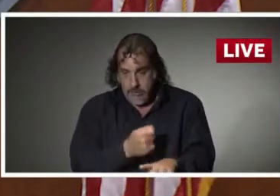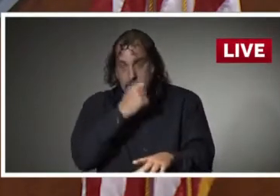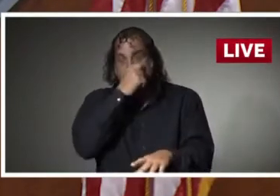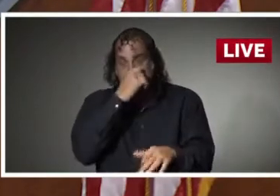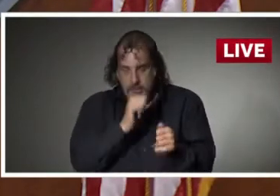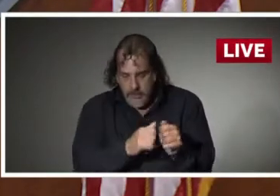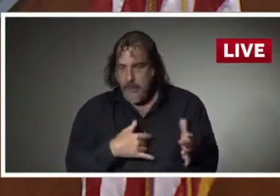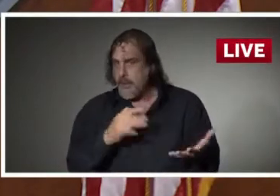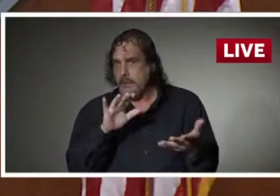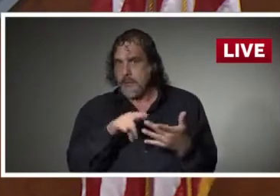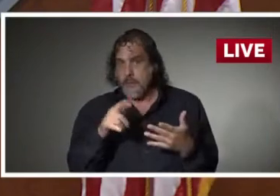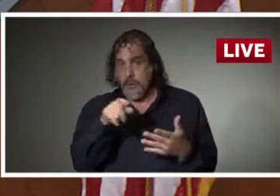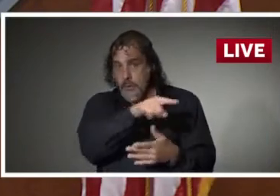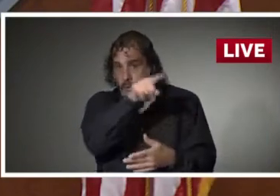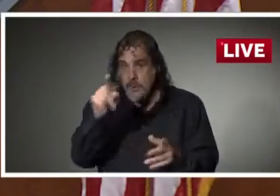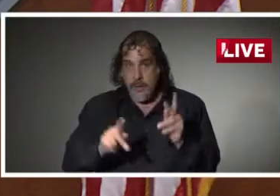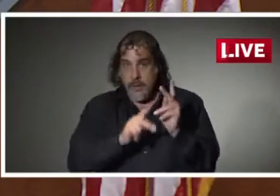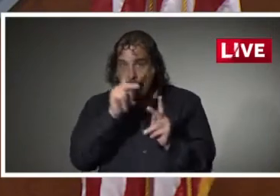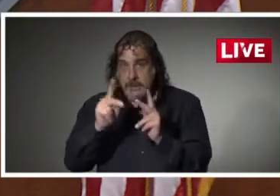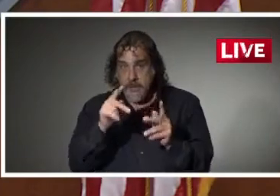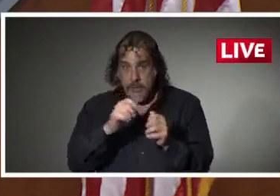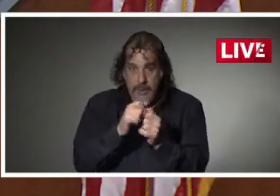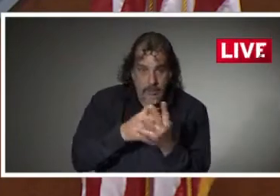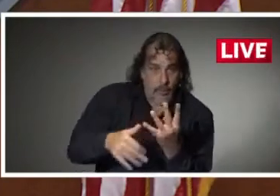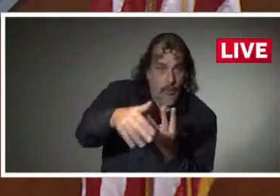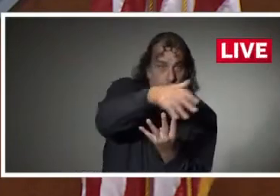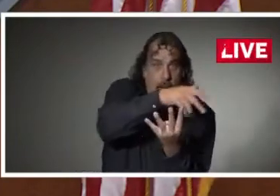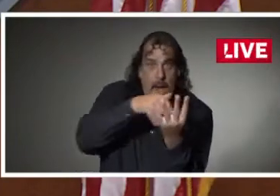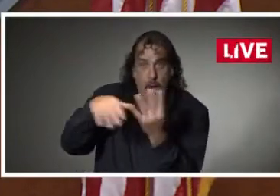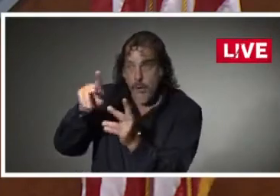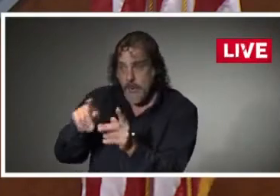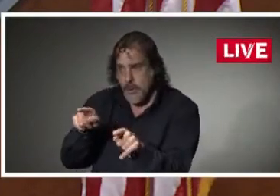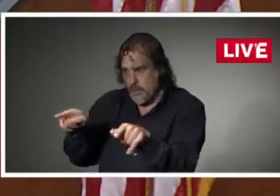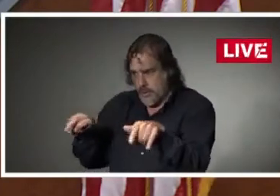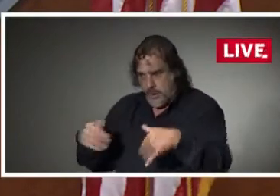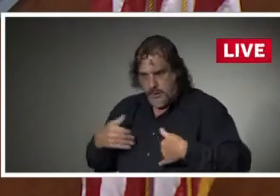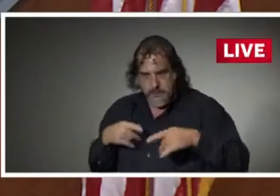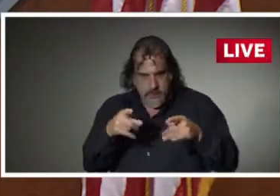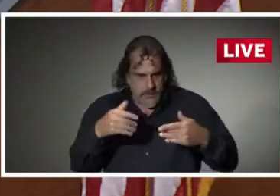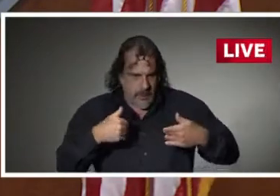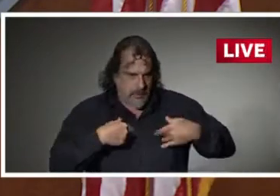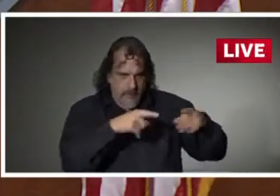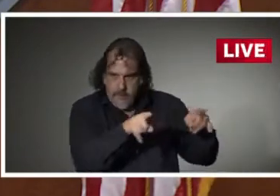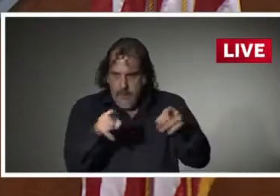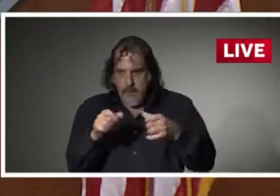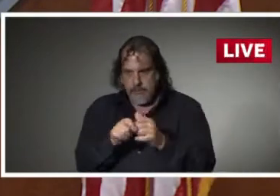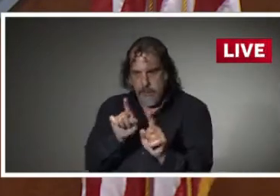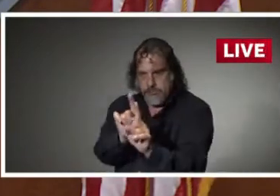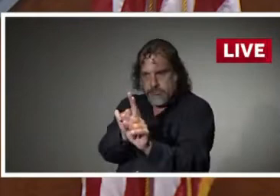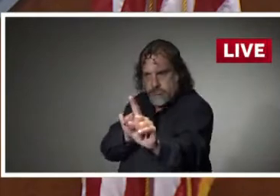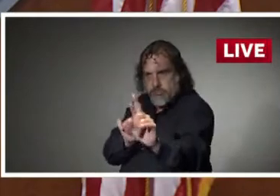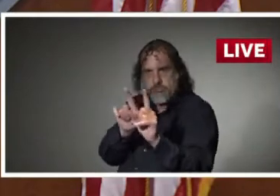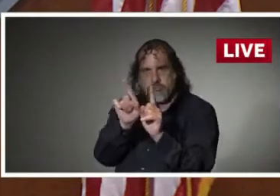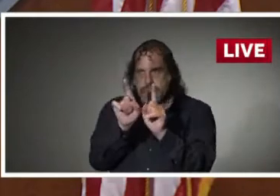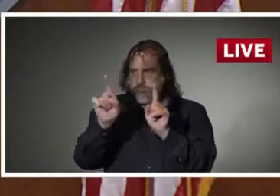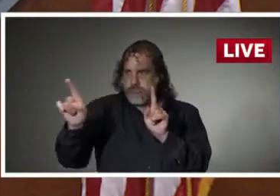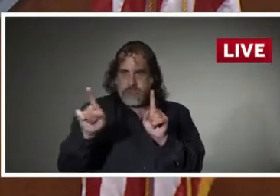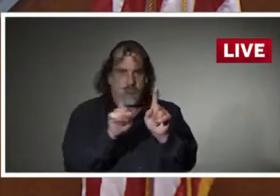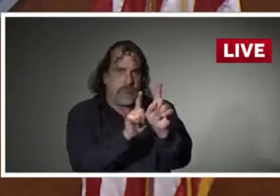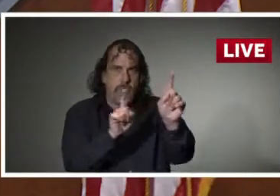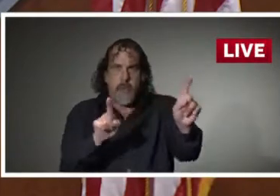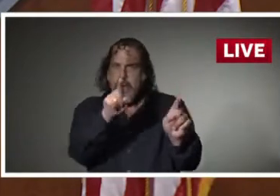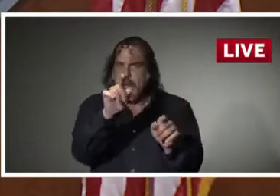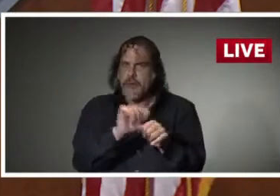as we as individuals, everyone that you're around, you should assume has the virus. And you should socially distance, and you should be